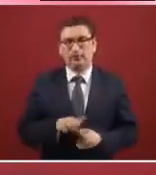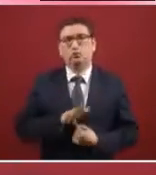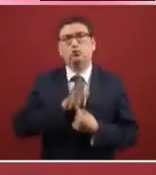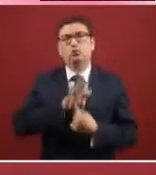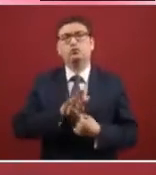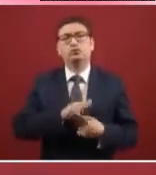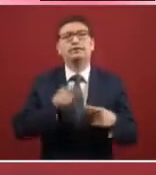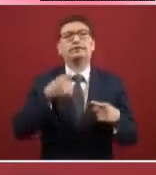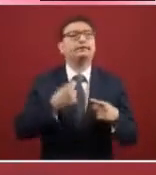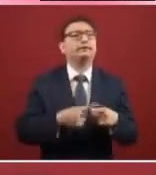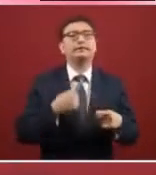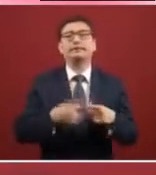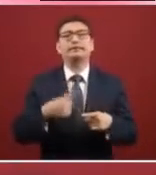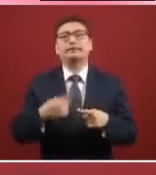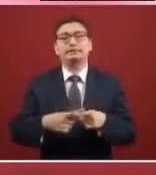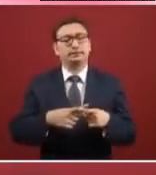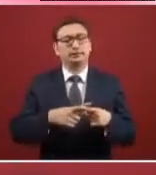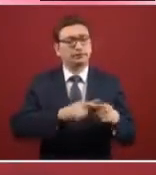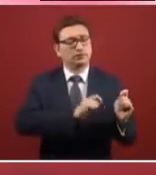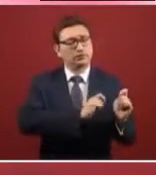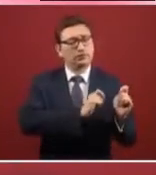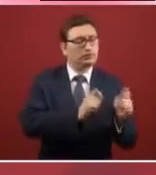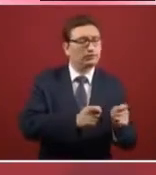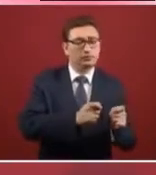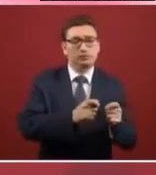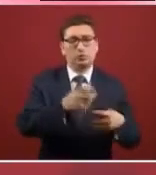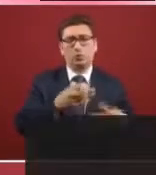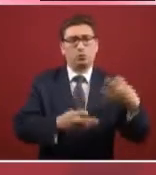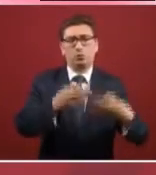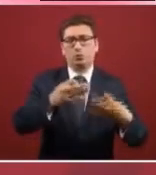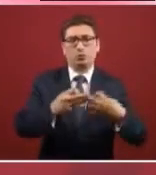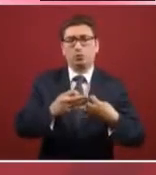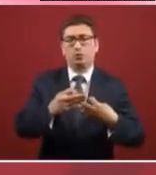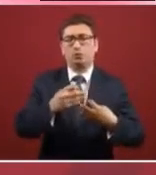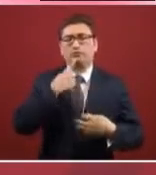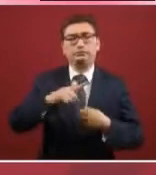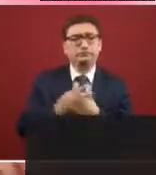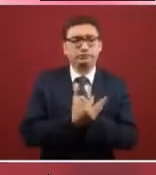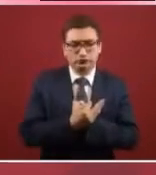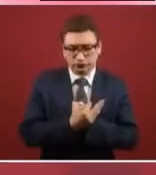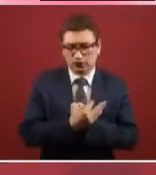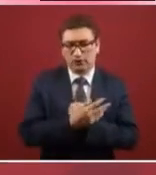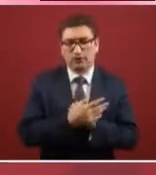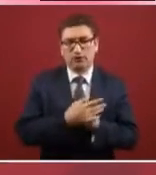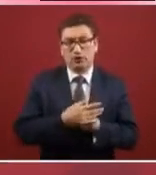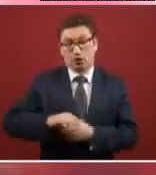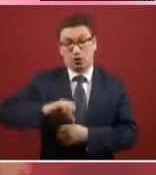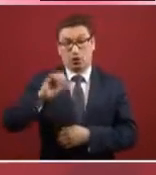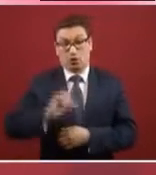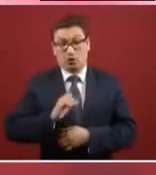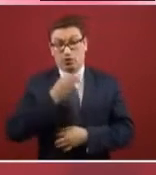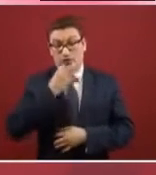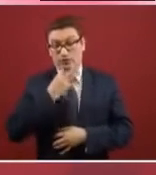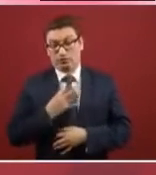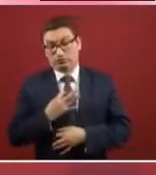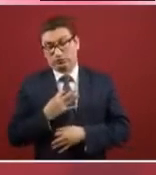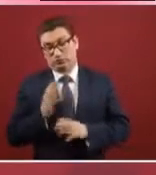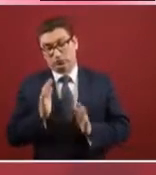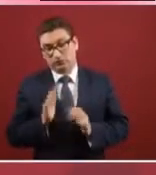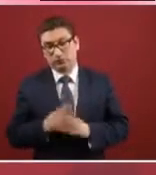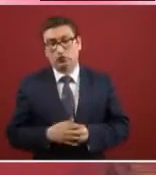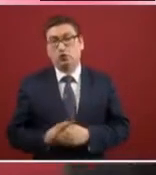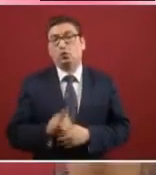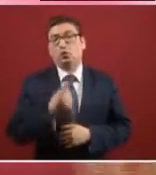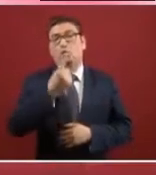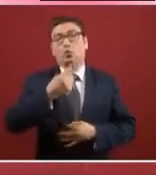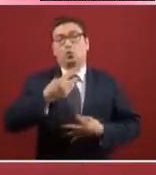here otorgando sus amparos. Who's not hoy refugees, like who's getting those un amparo